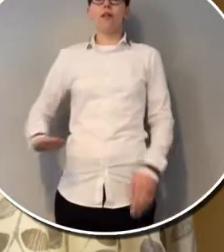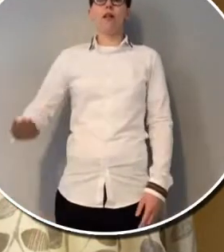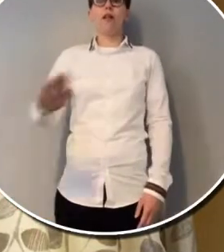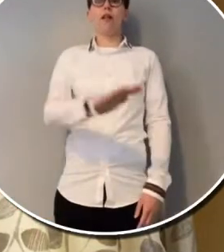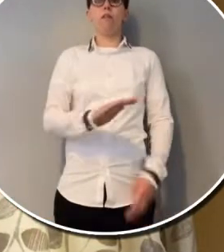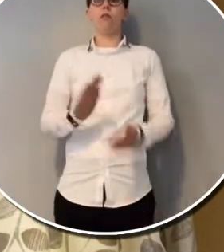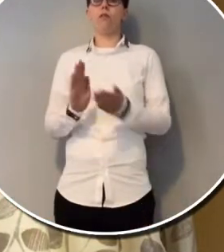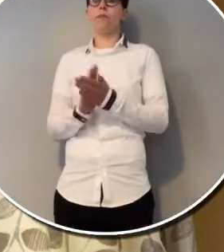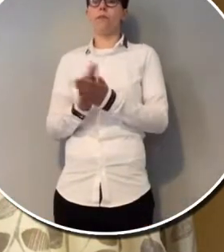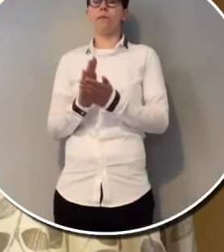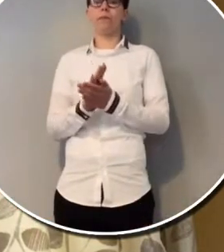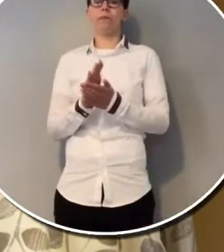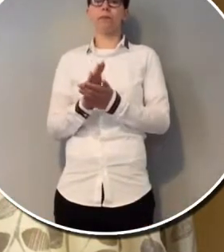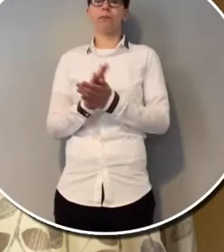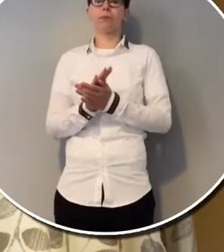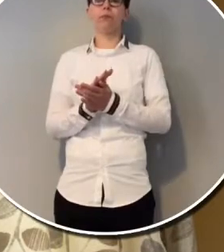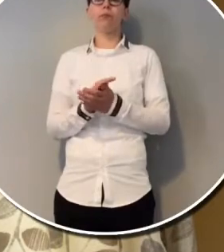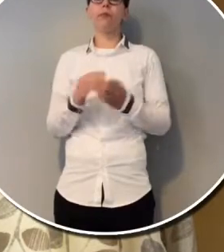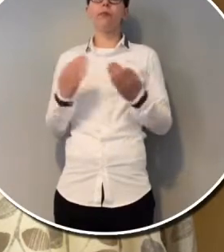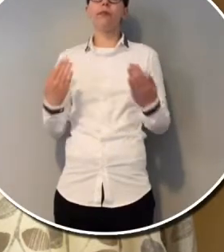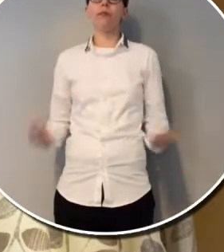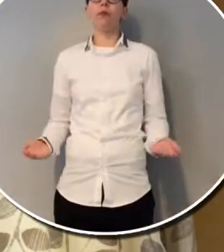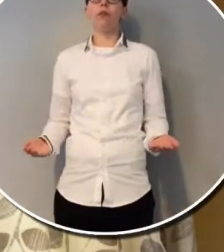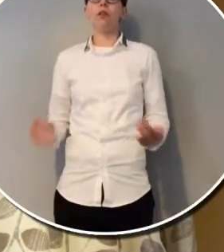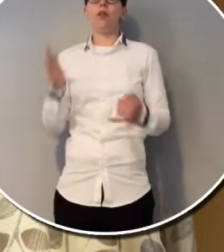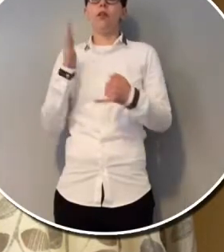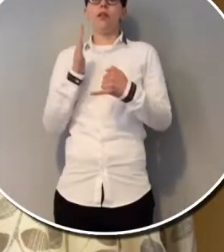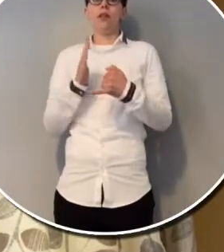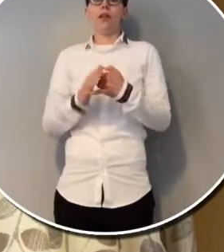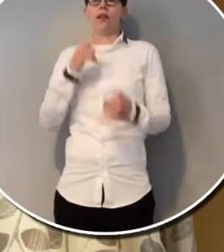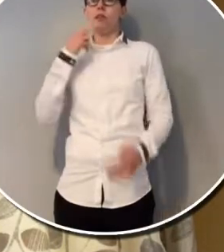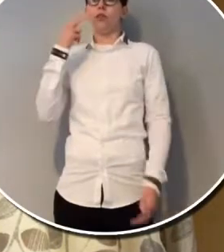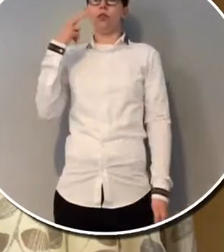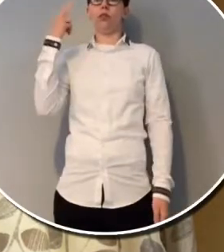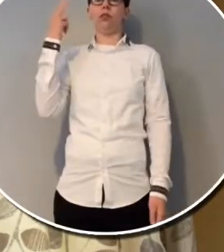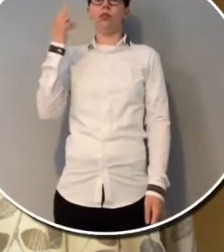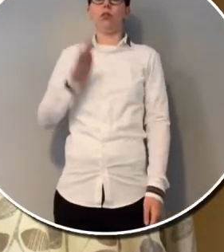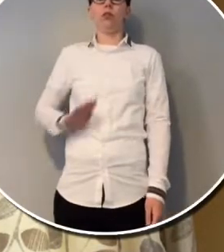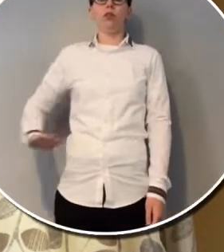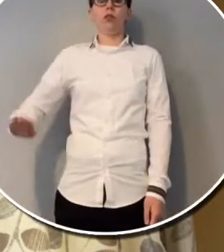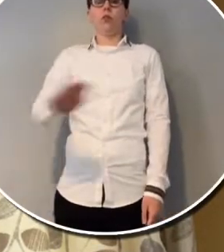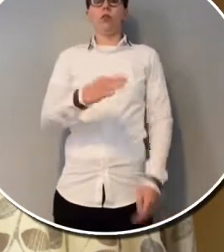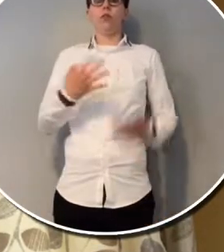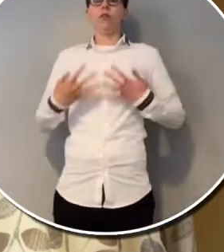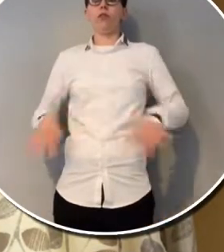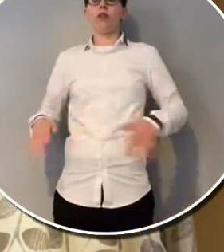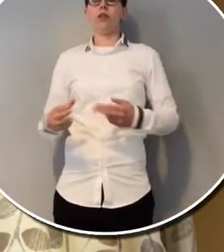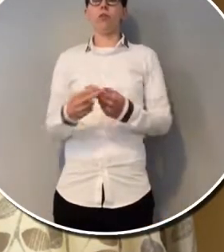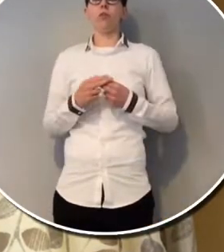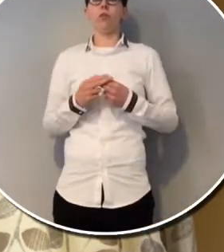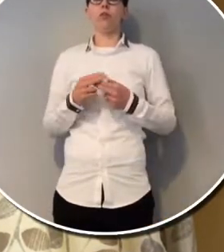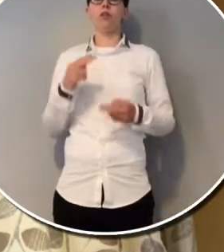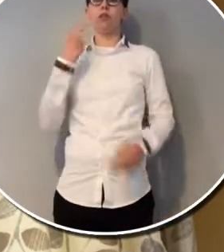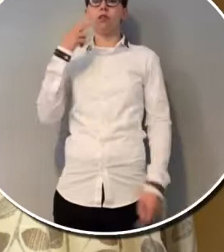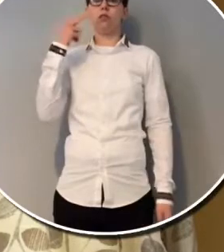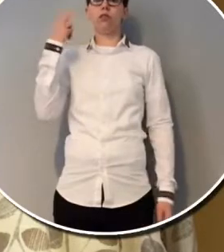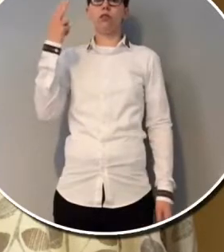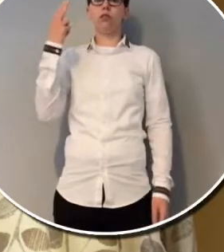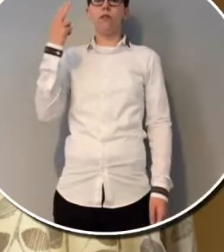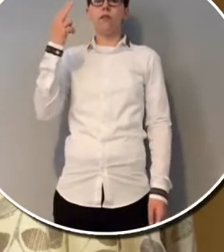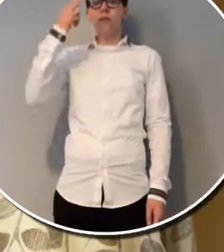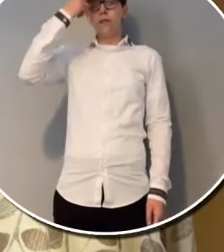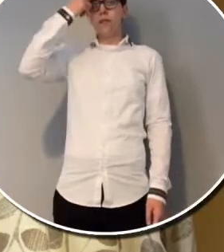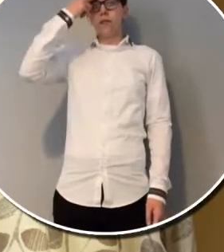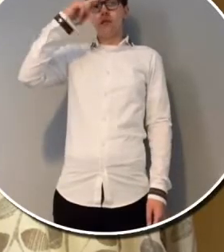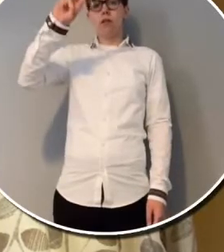are. Well done, everyone have a clap. Fantastic. Now, for the last song, we often finish